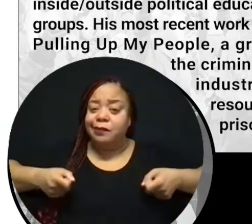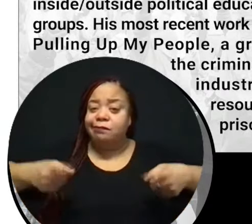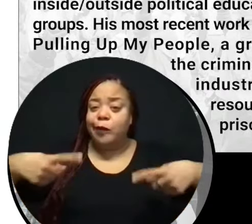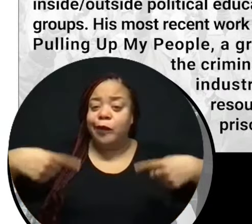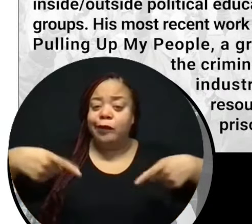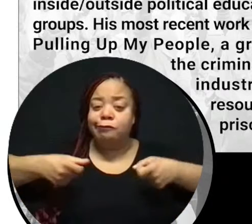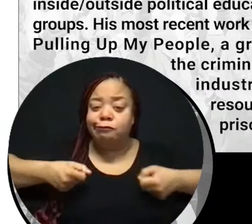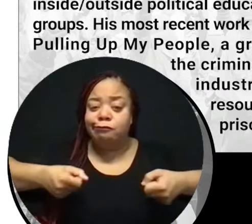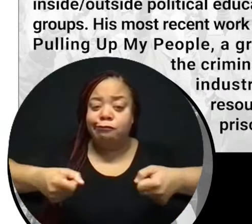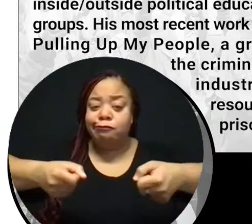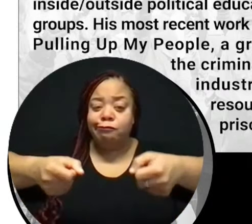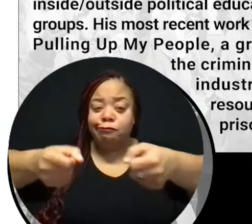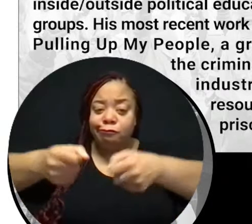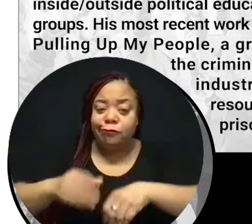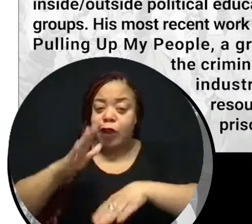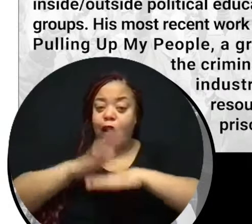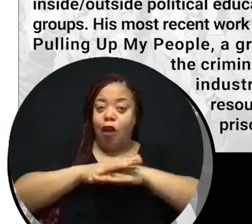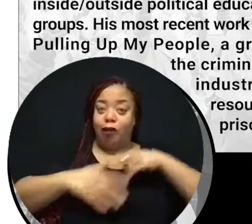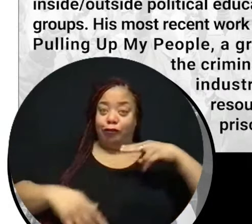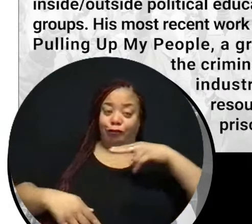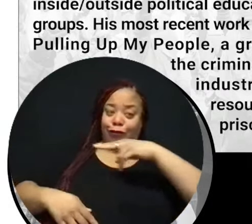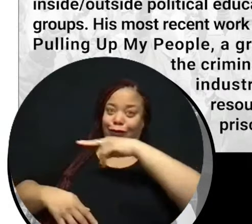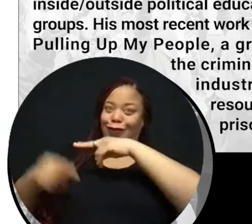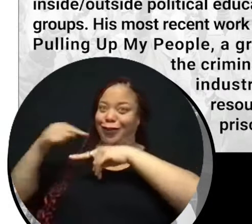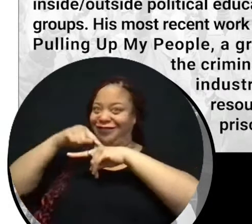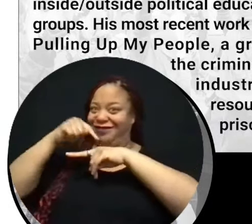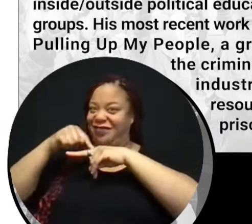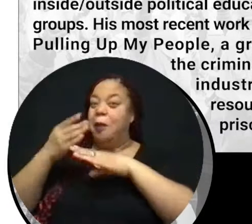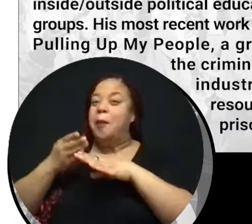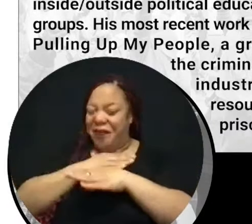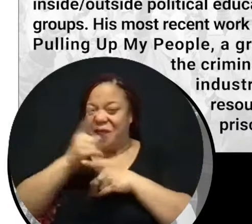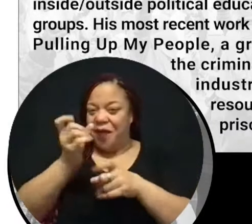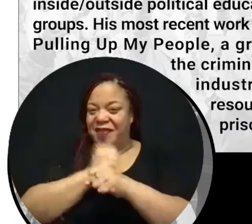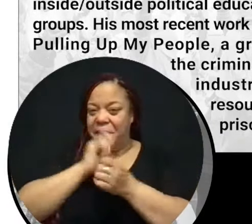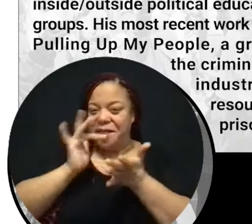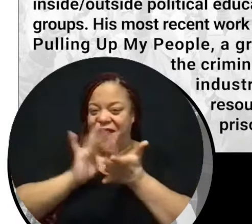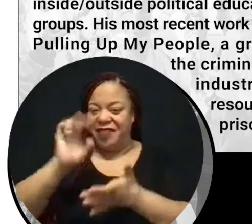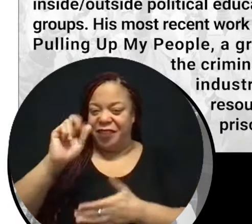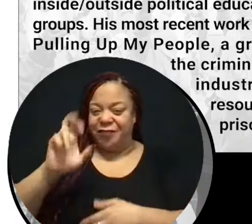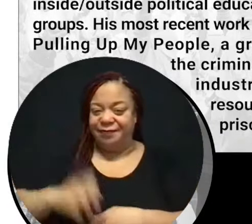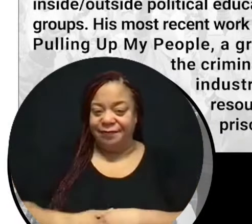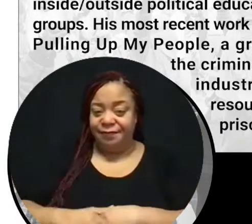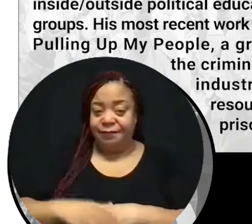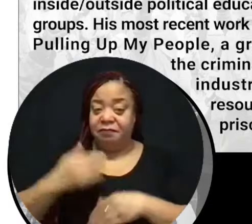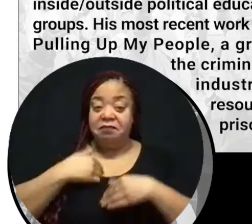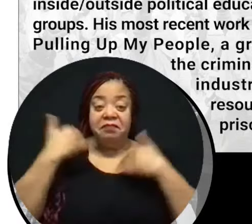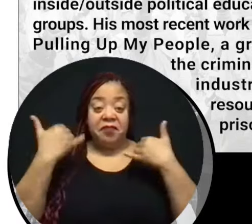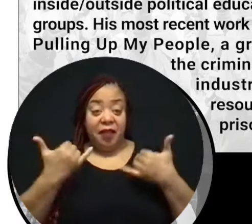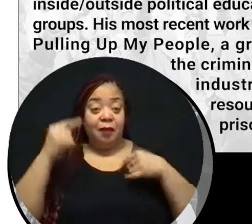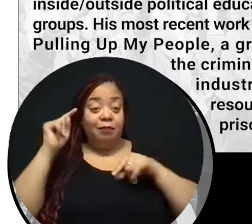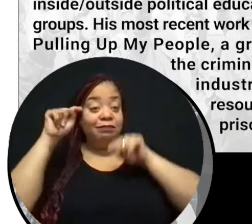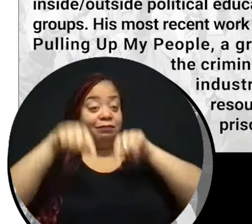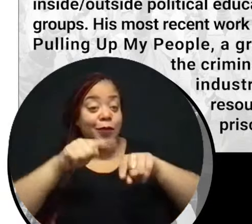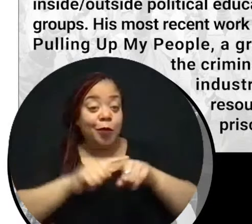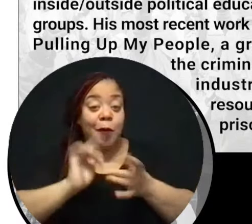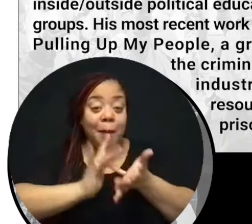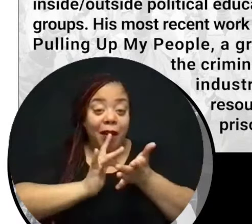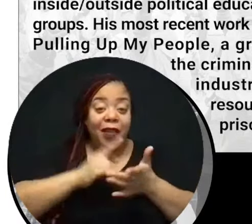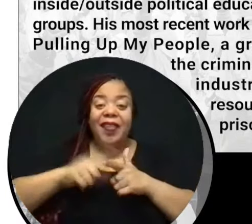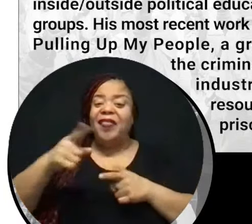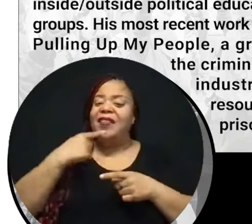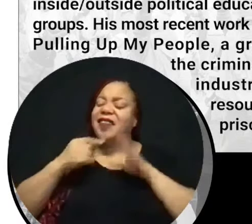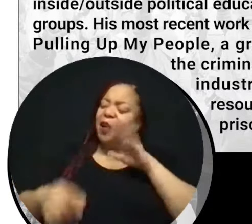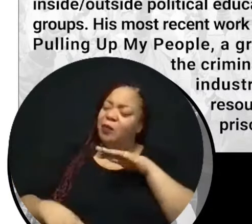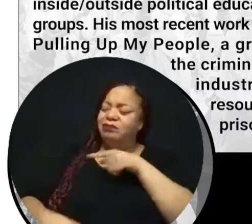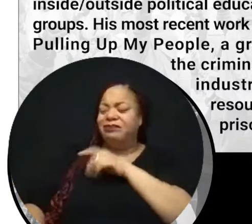I'm not okay. I know my body. I know I have a mom. I know something's wrong. And I was confronted.